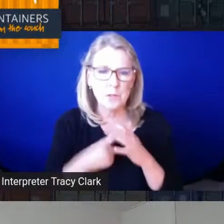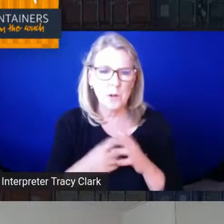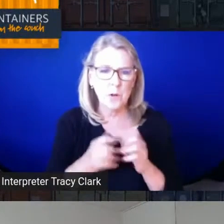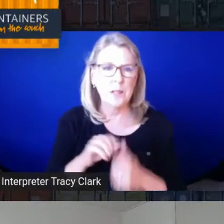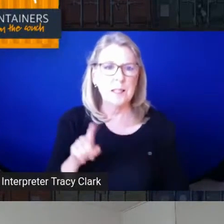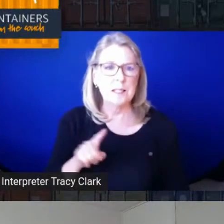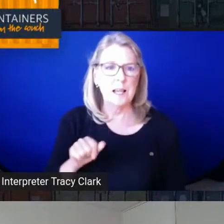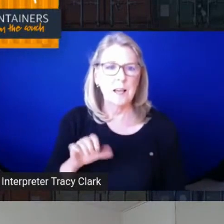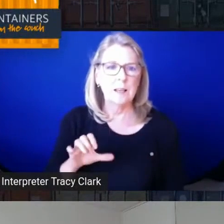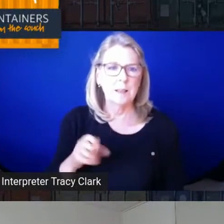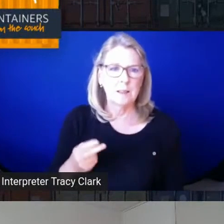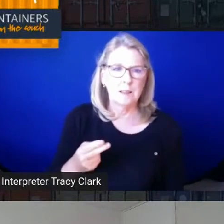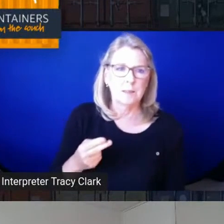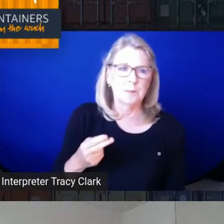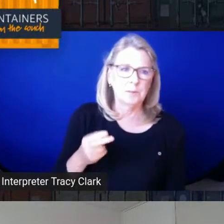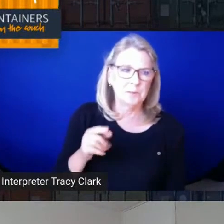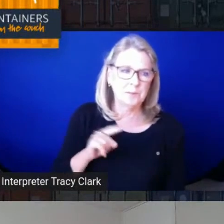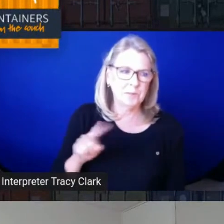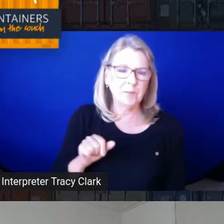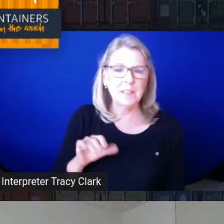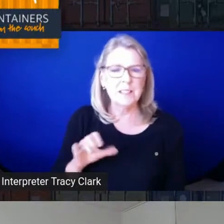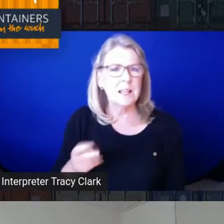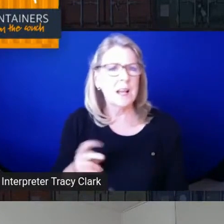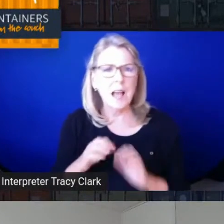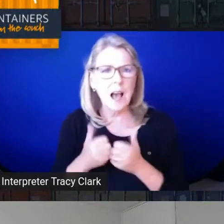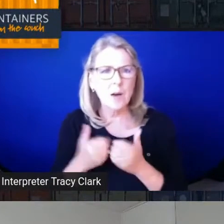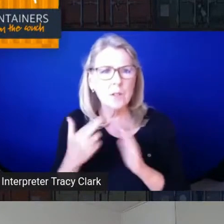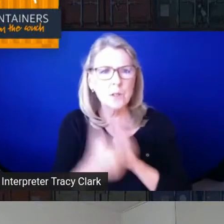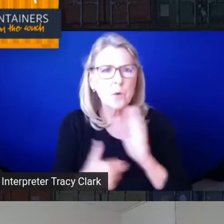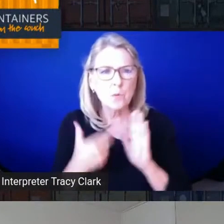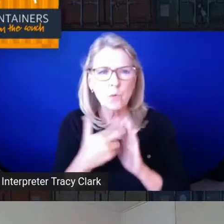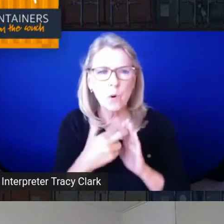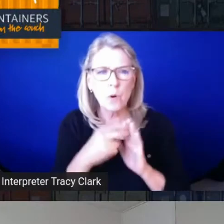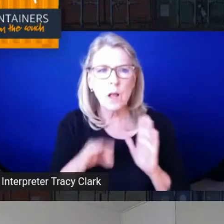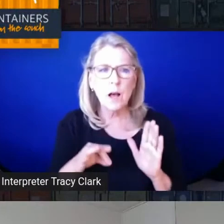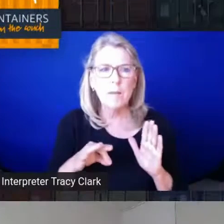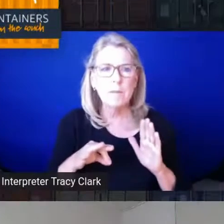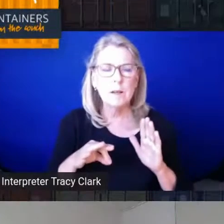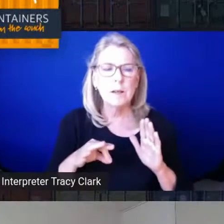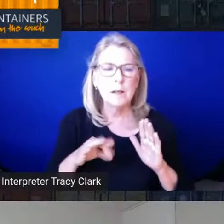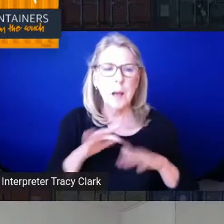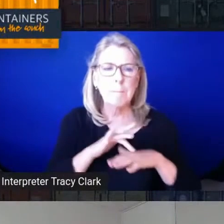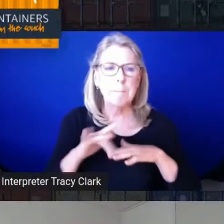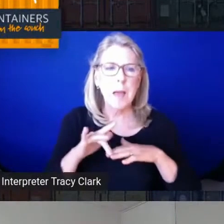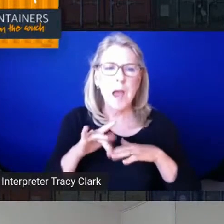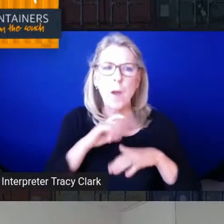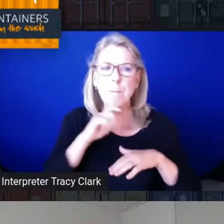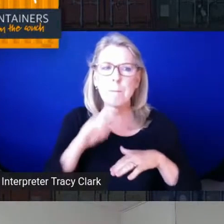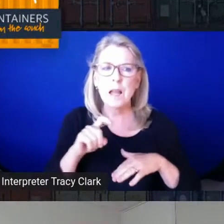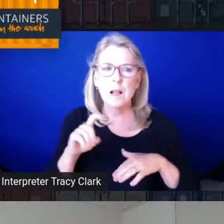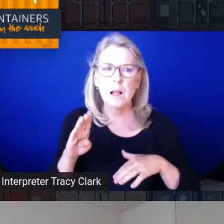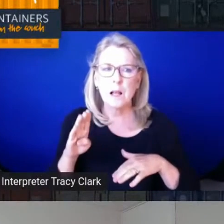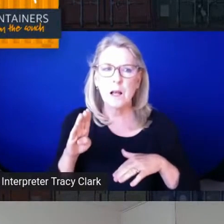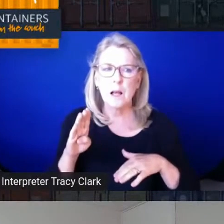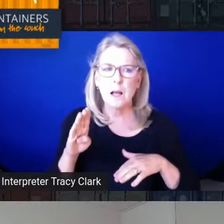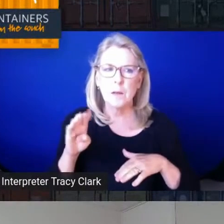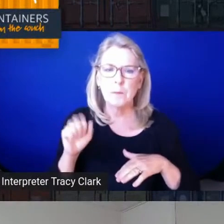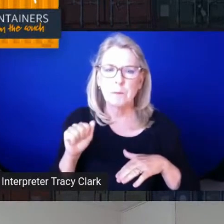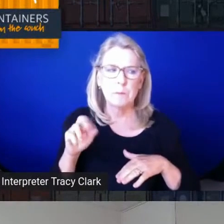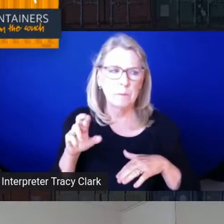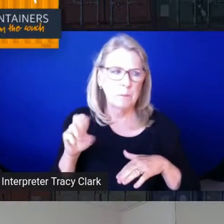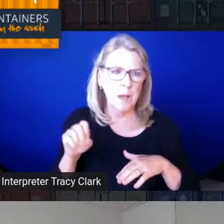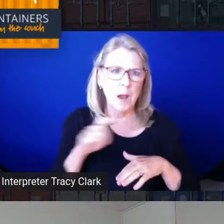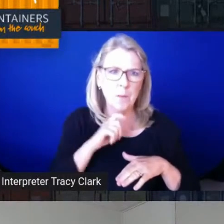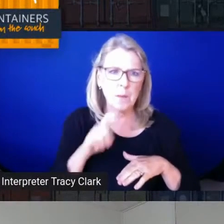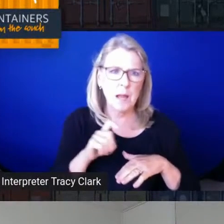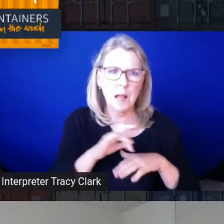Zach, how has the role of bare metal changed in the cloud native ecosystem over the, let's say, the last